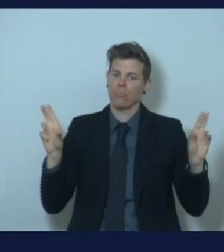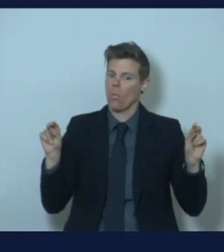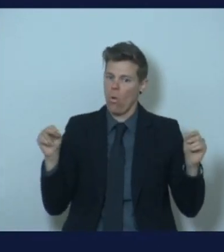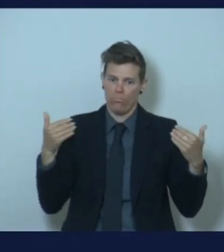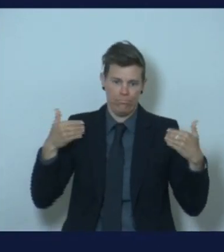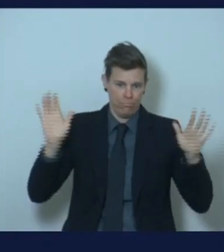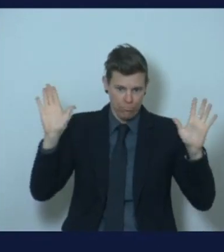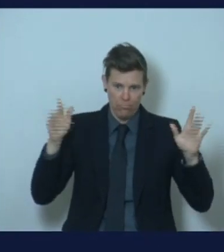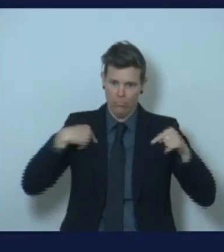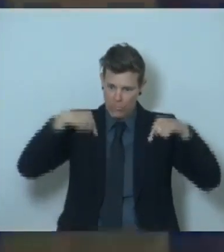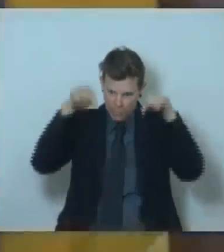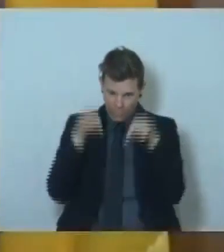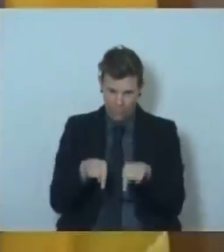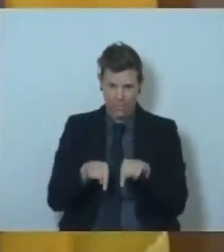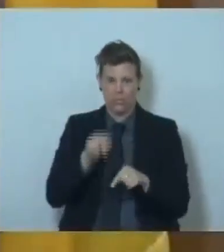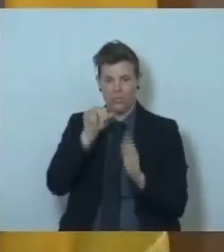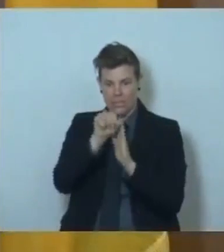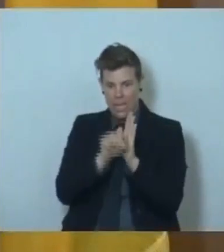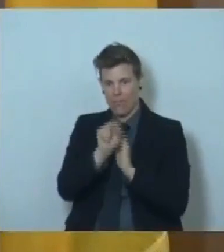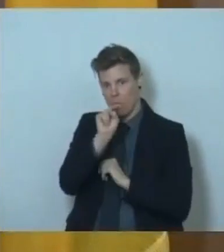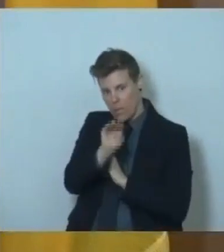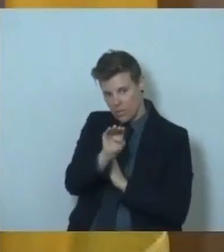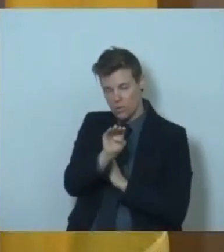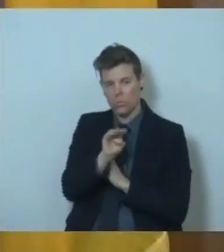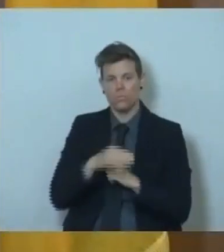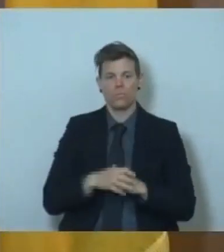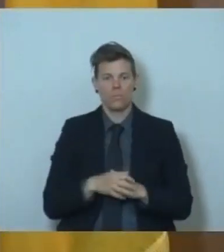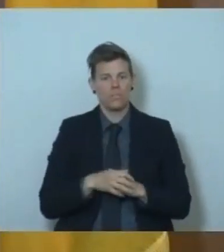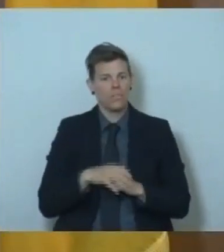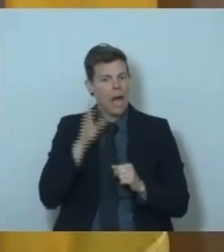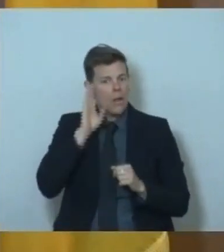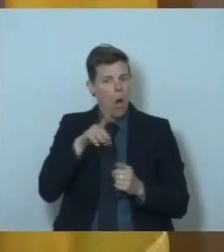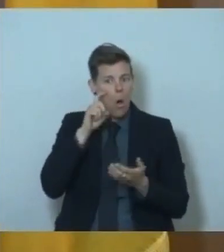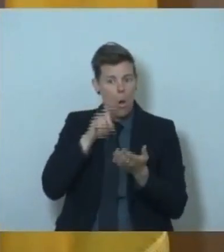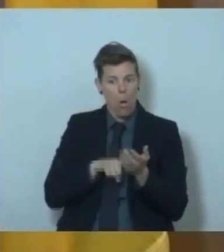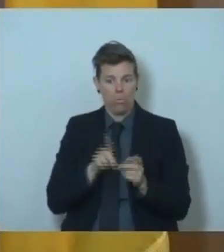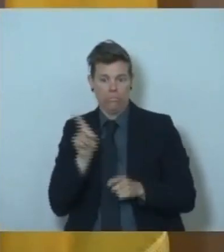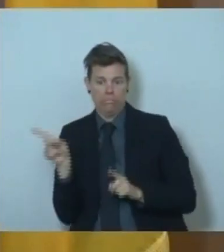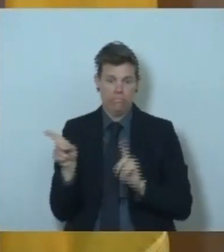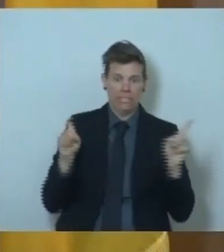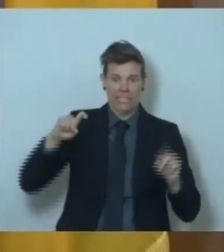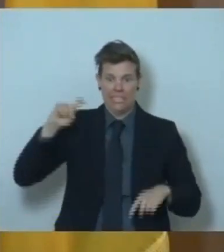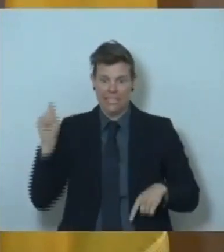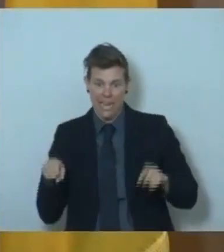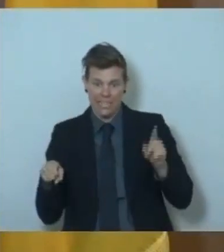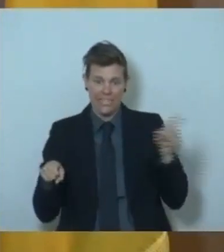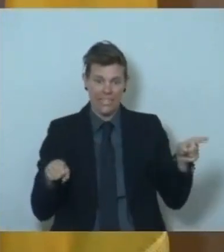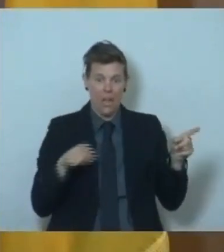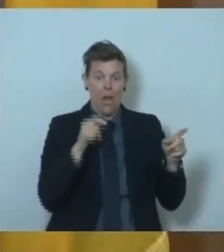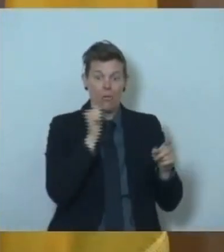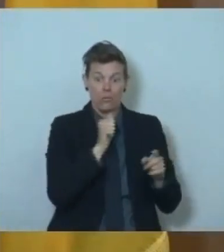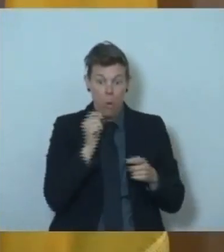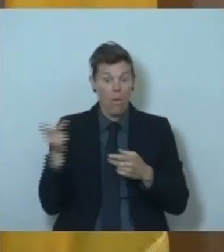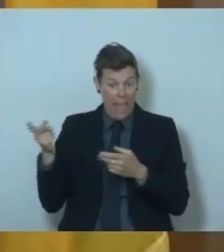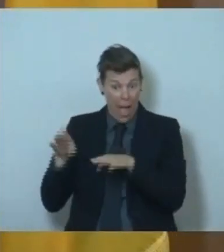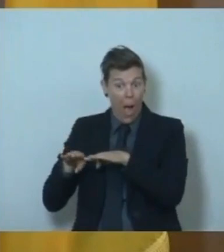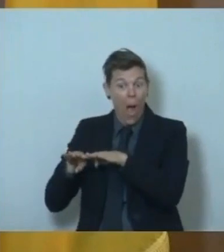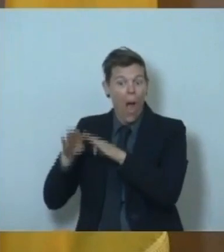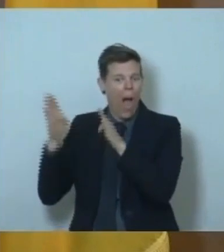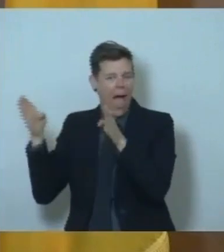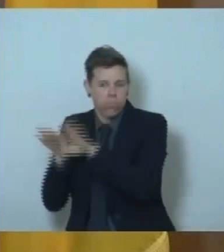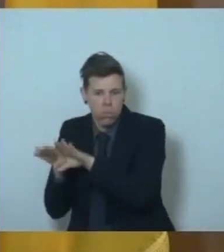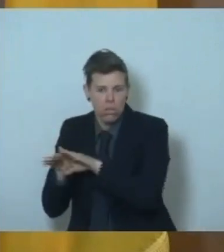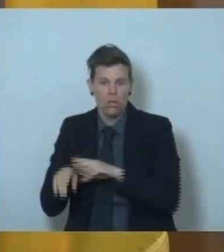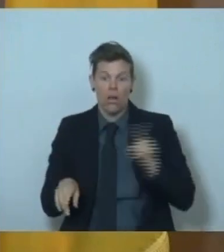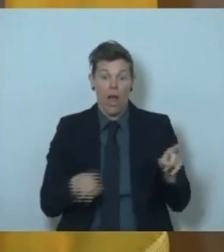their communities and counties. We want to keep moving forward. That's a much safer, much more productive